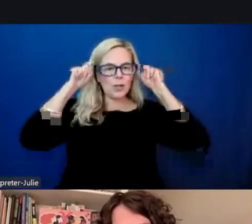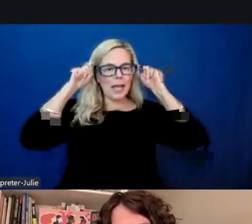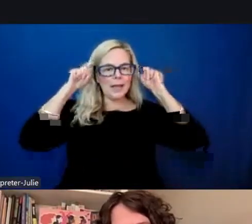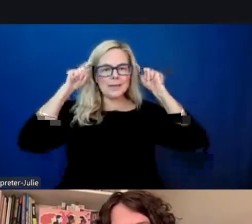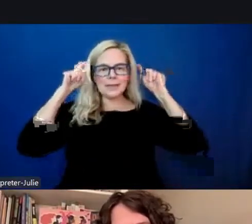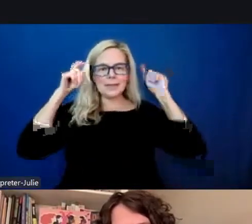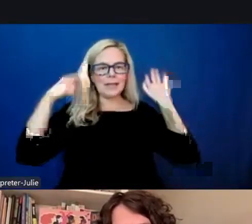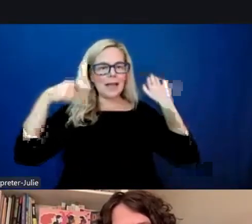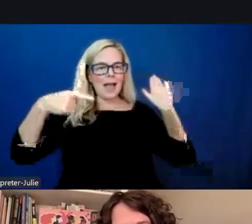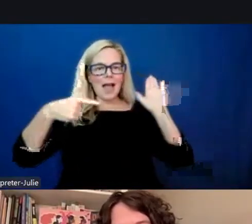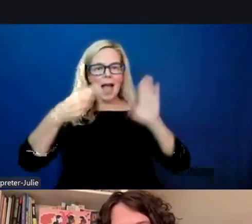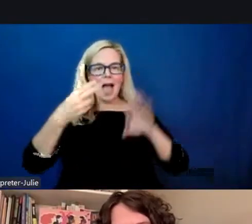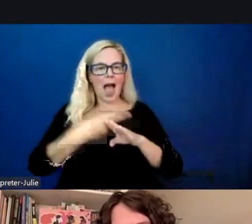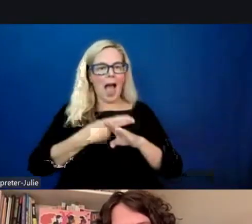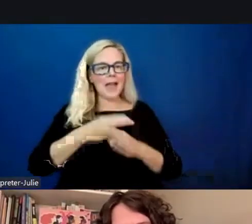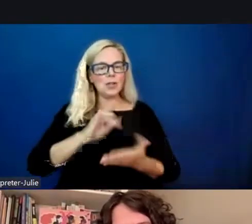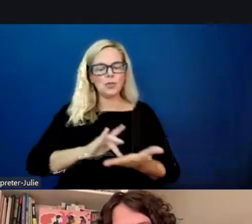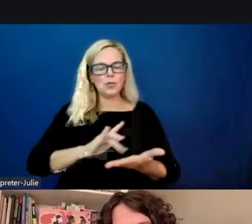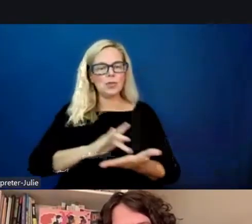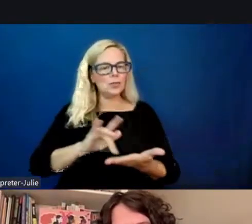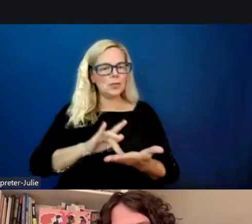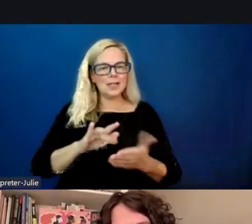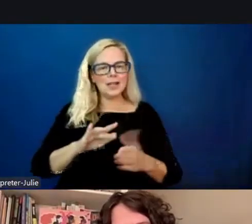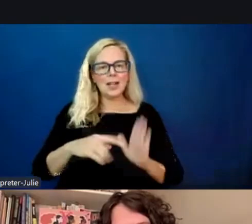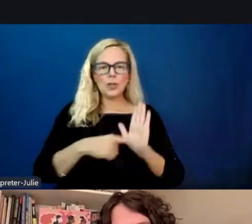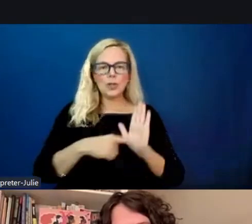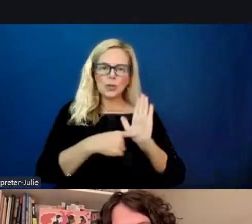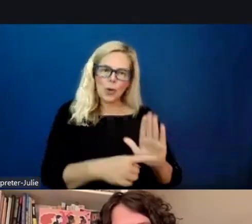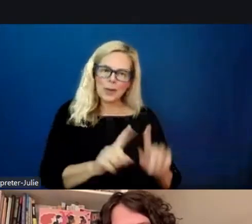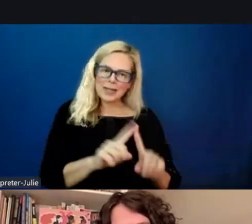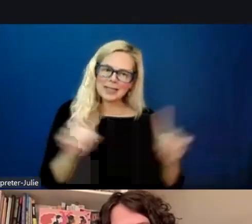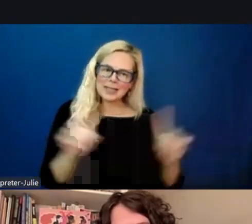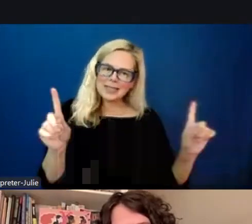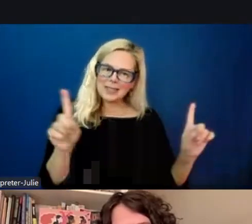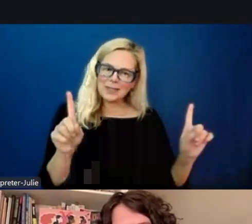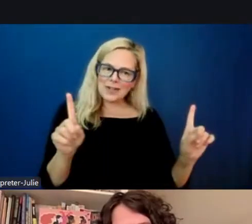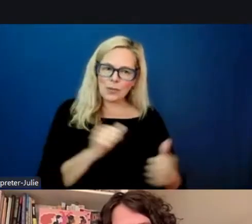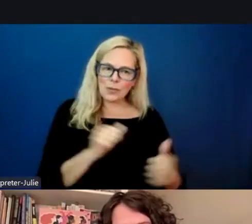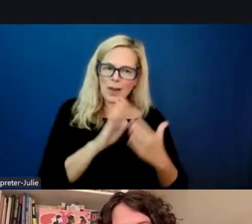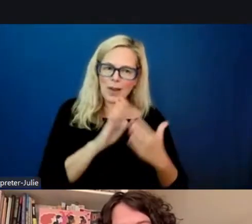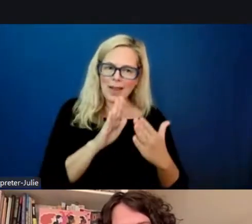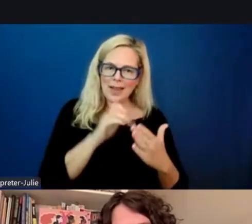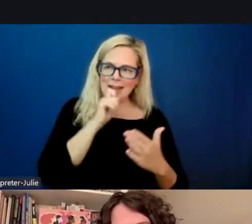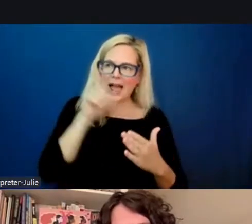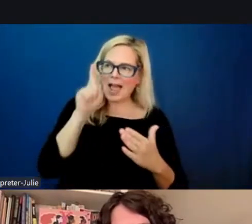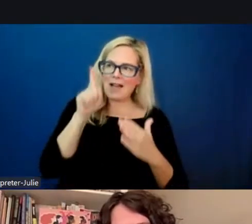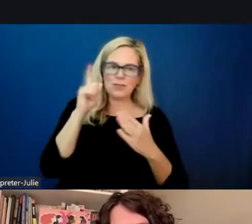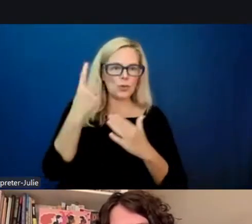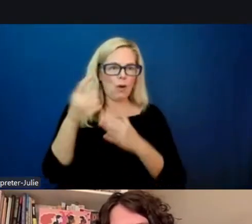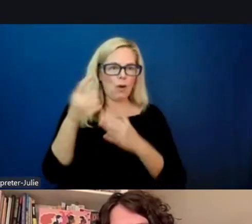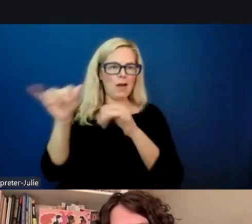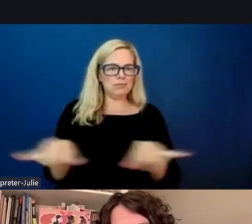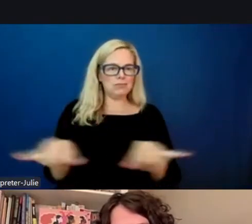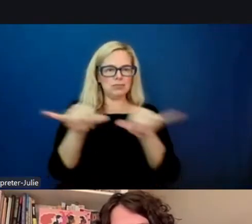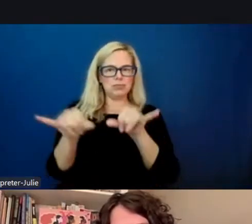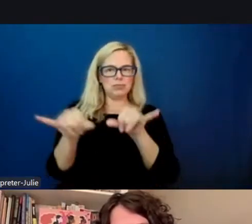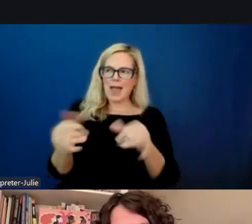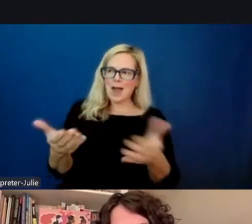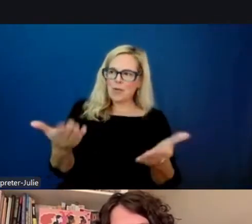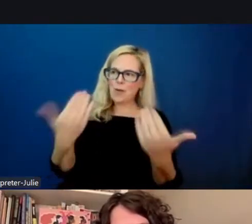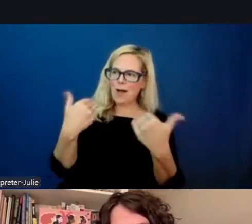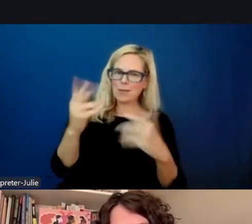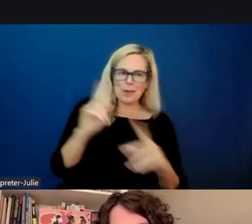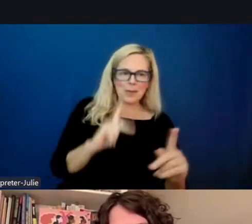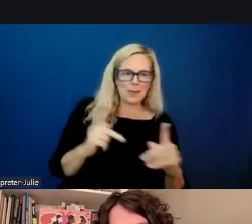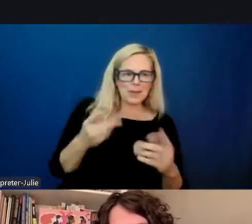touch screen, right? Showing that there's a different way, doesn't have to be one way. And welcoming people into the conversation. I really